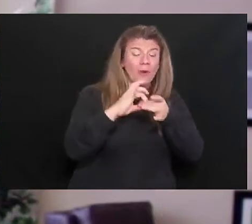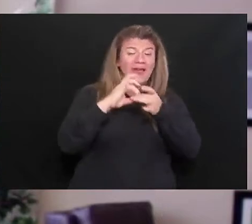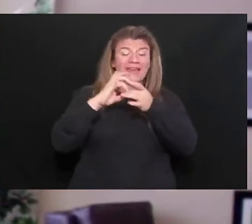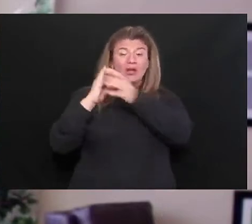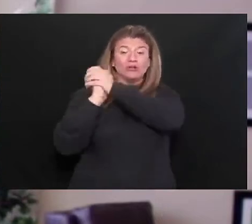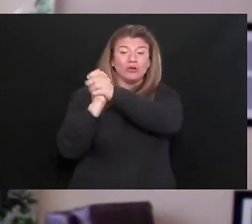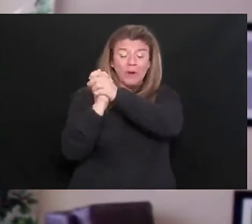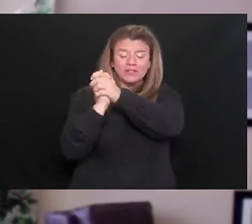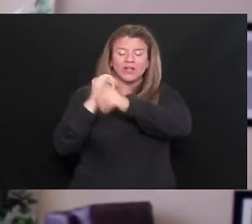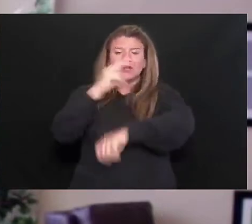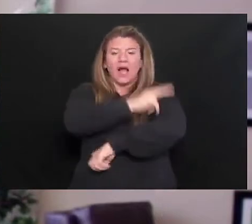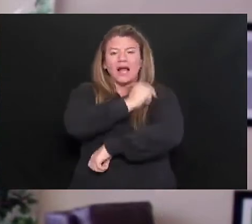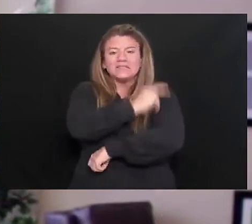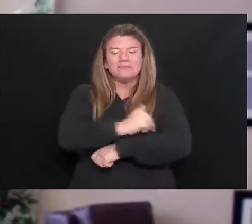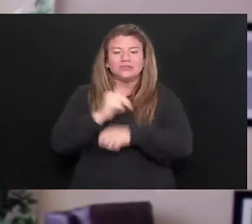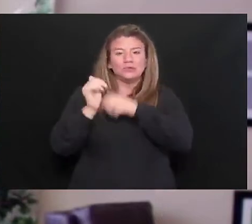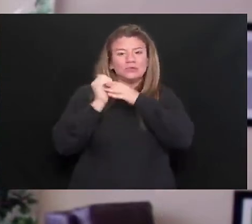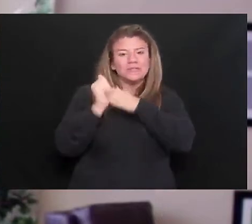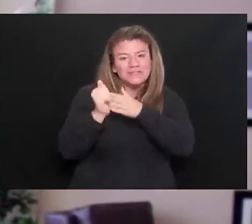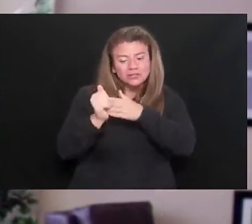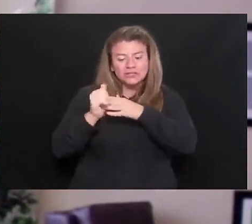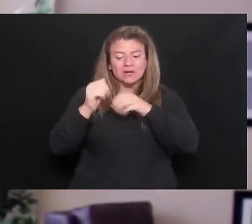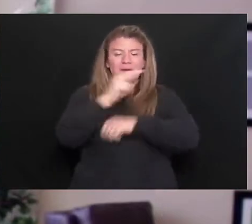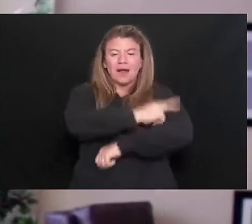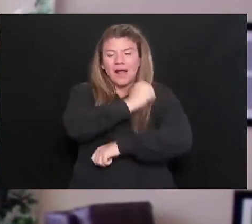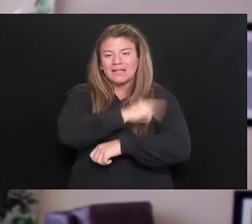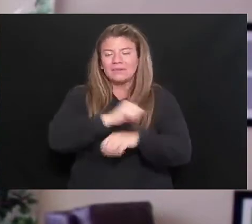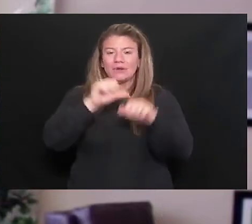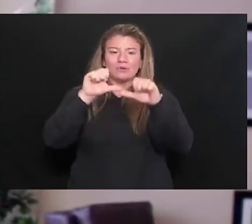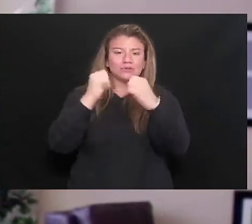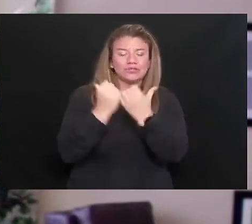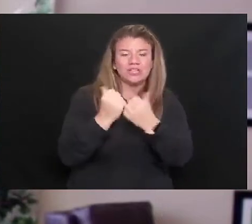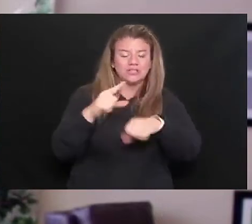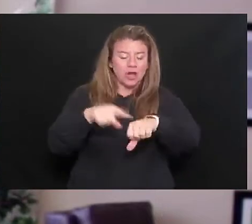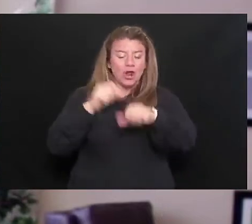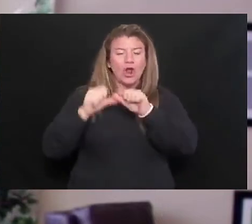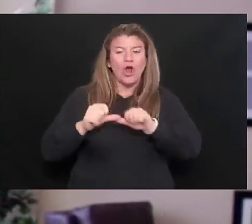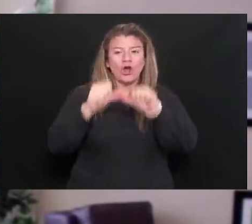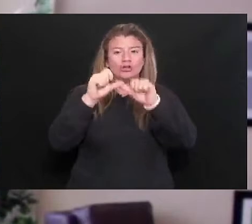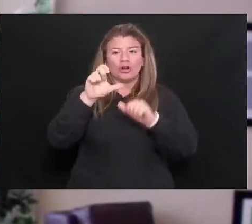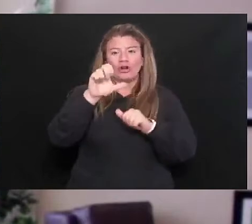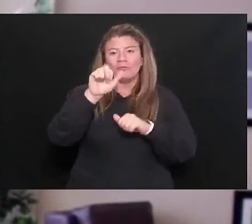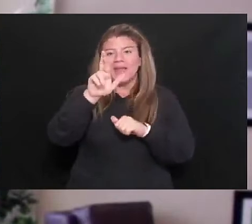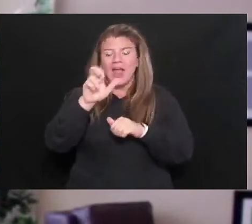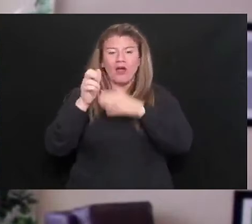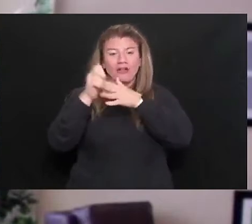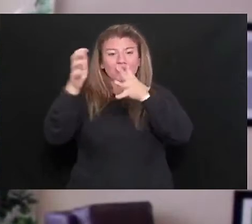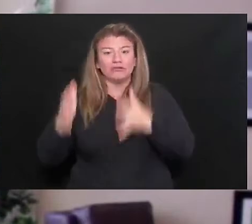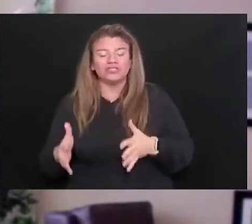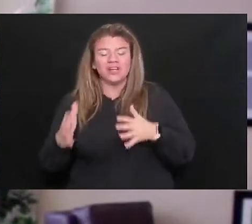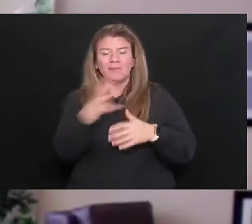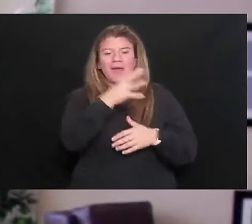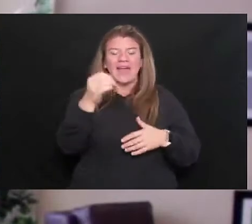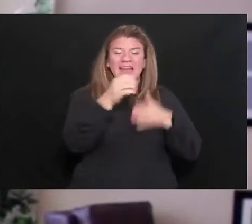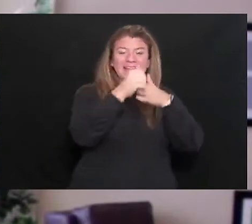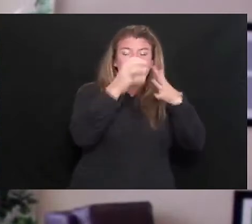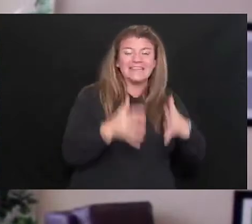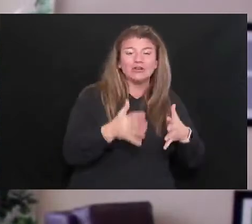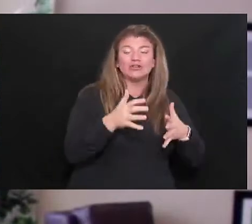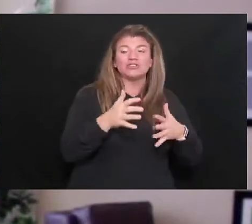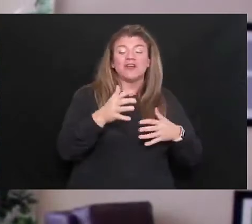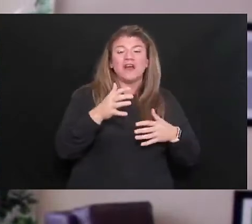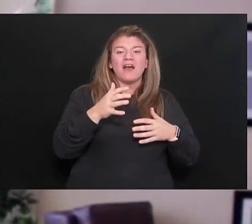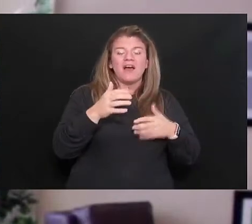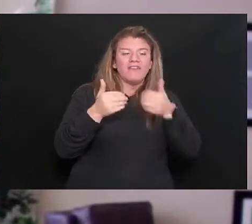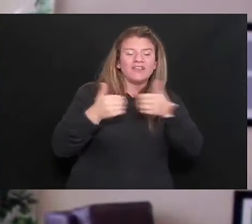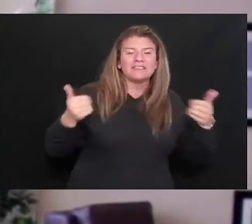hospital leadership, our hospital association, our long-term care leadership, and leaders of the